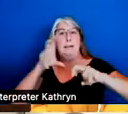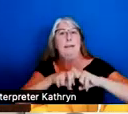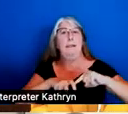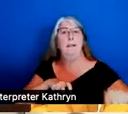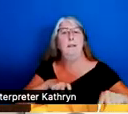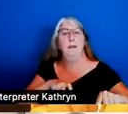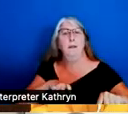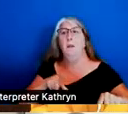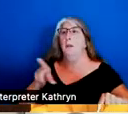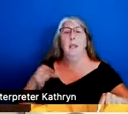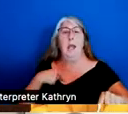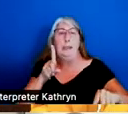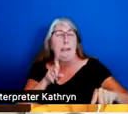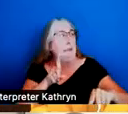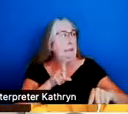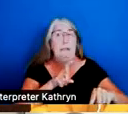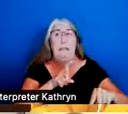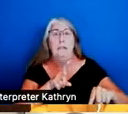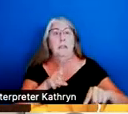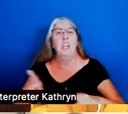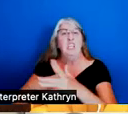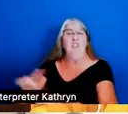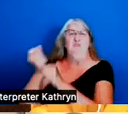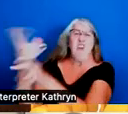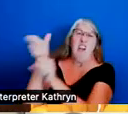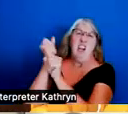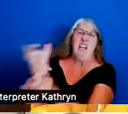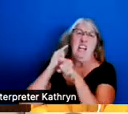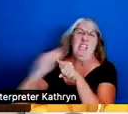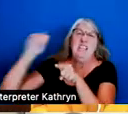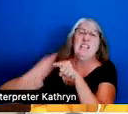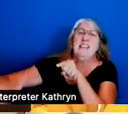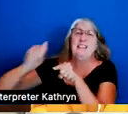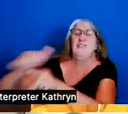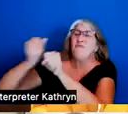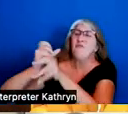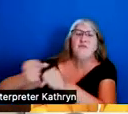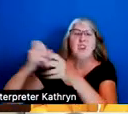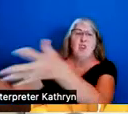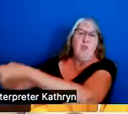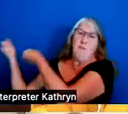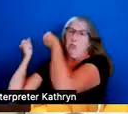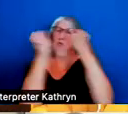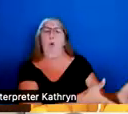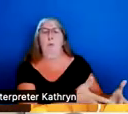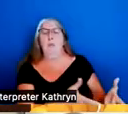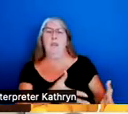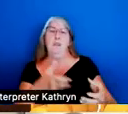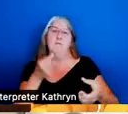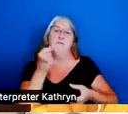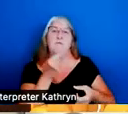he started yelling, and he started cursing, and he started throwing me in the bed and tell me, how